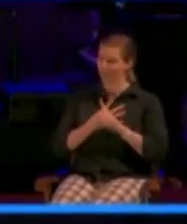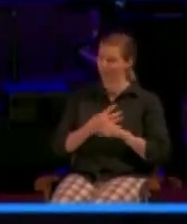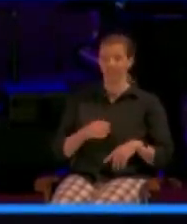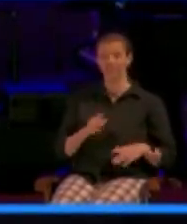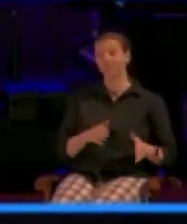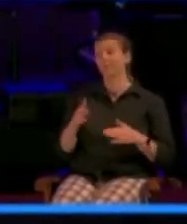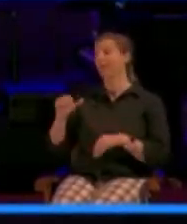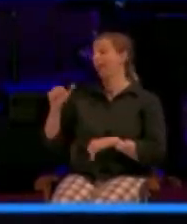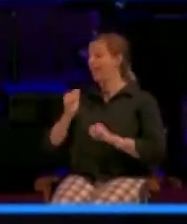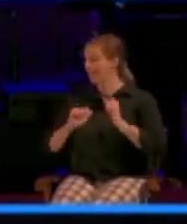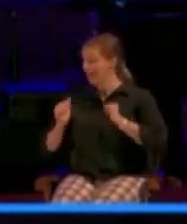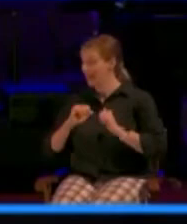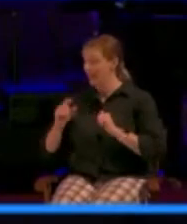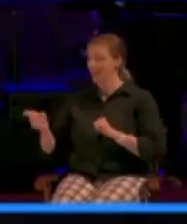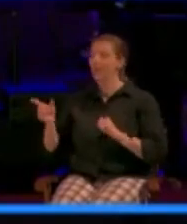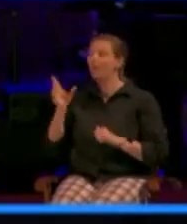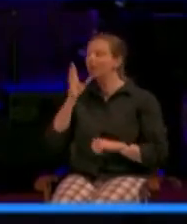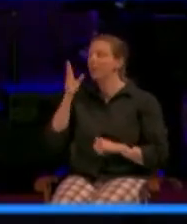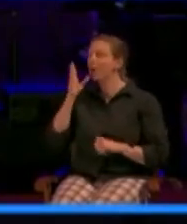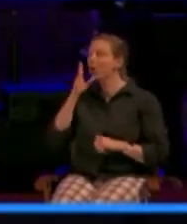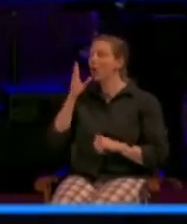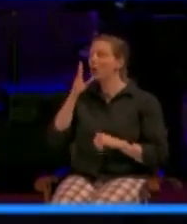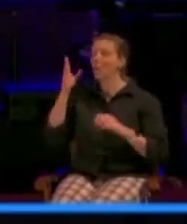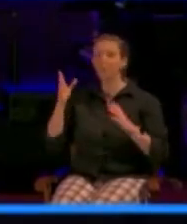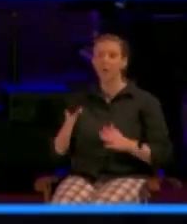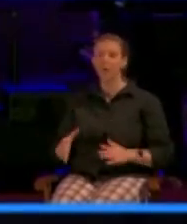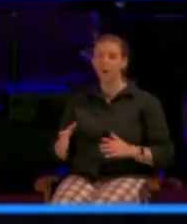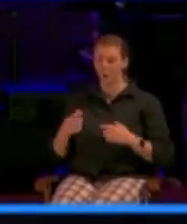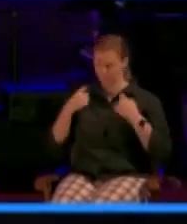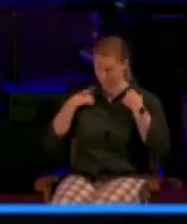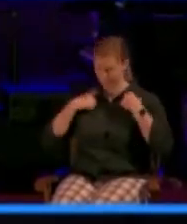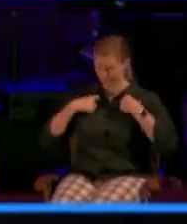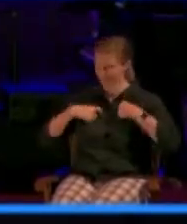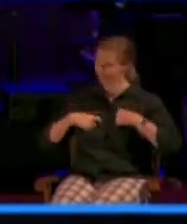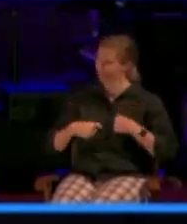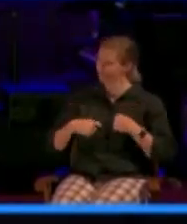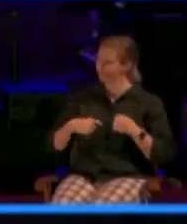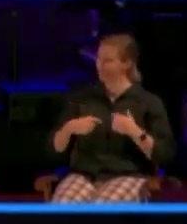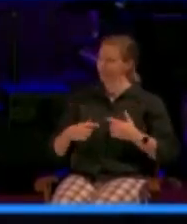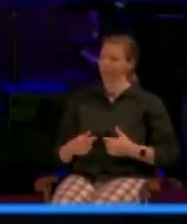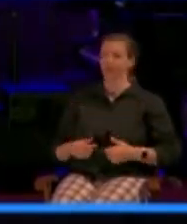overalls, got the plaid shirt, straw in his mouth, talks real country like, you know.